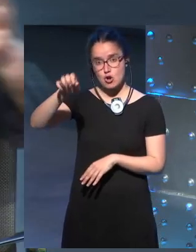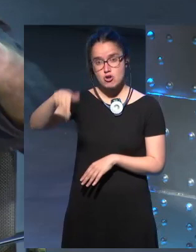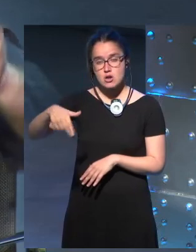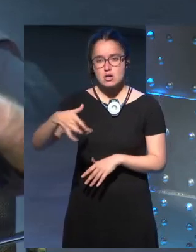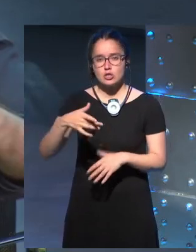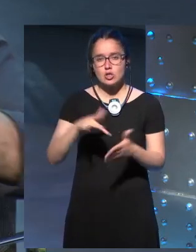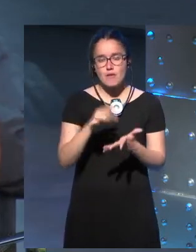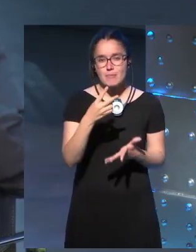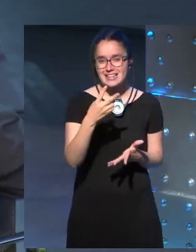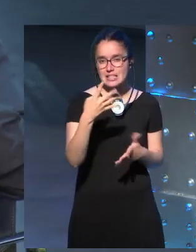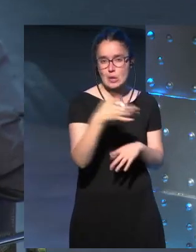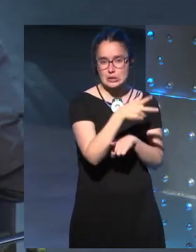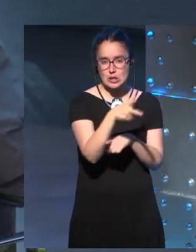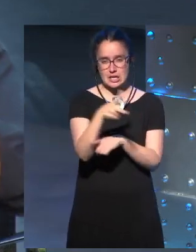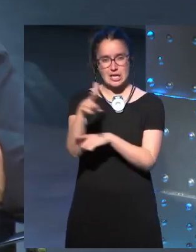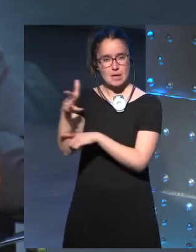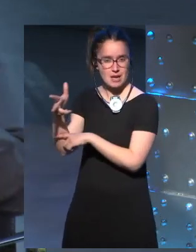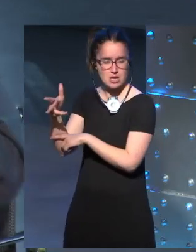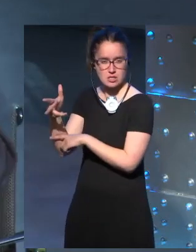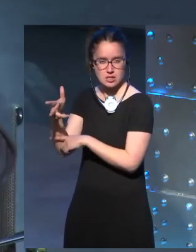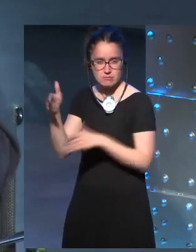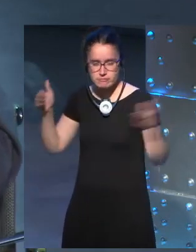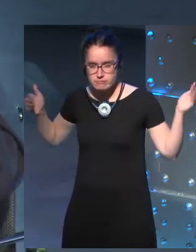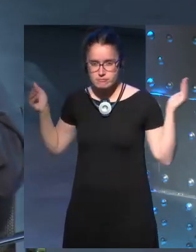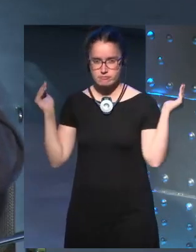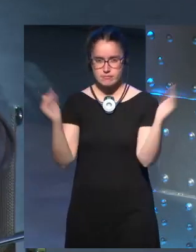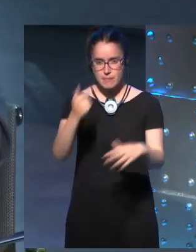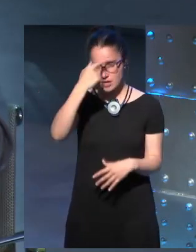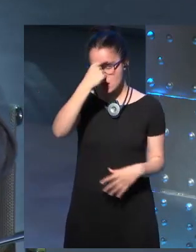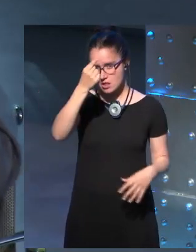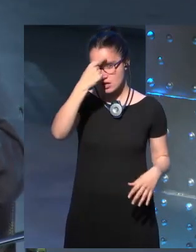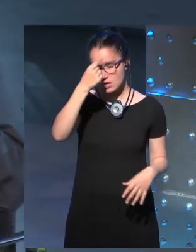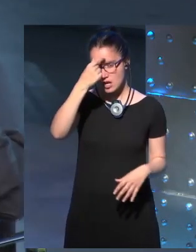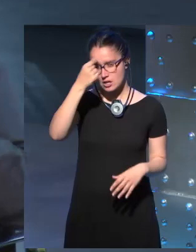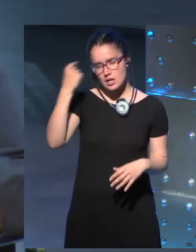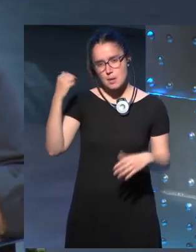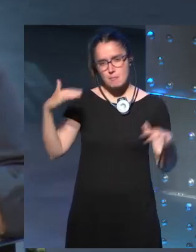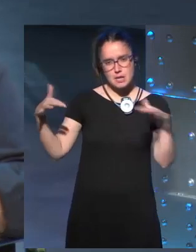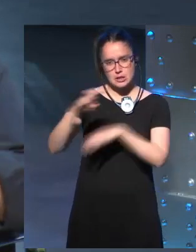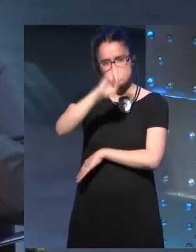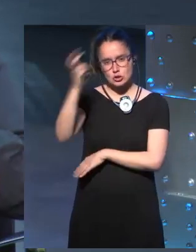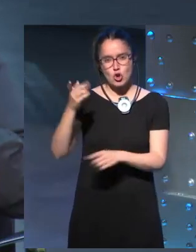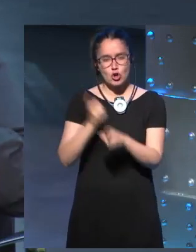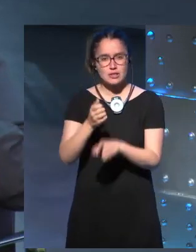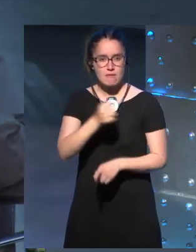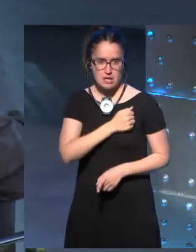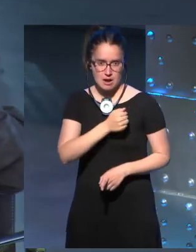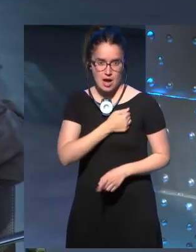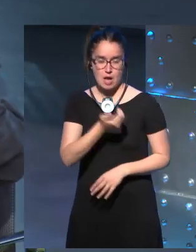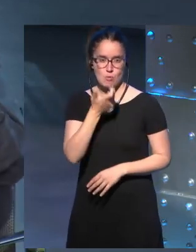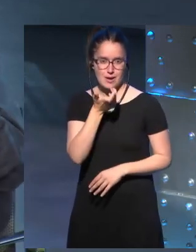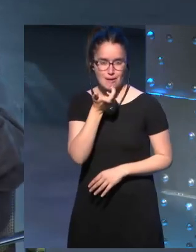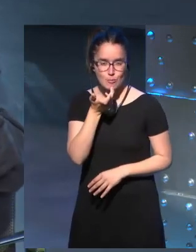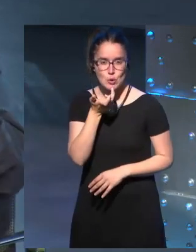on Zidane at the Bernabeu against Villarreal in 2005. And there's